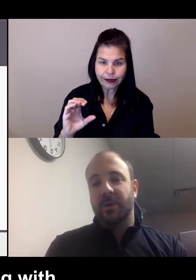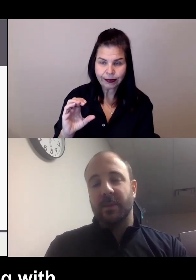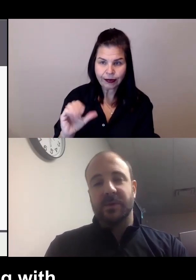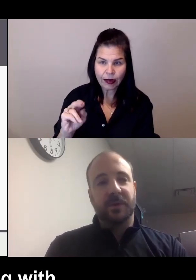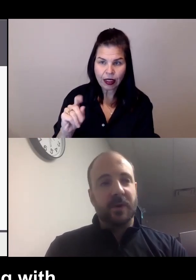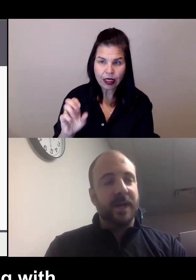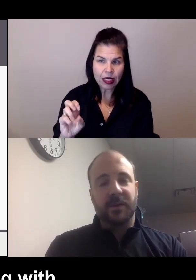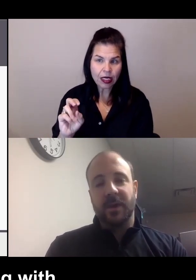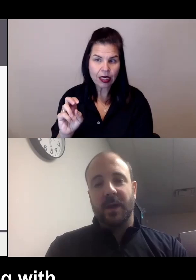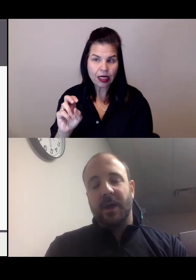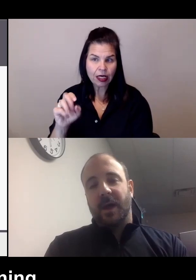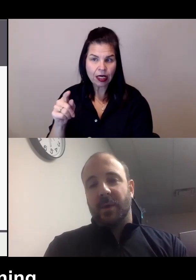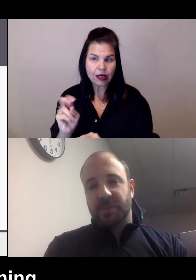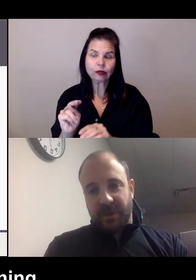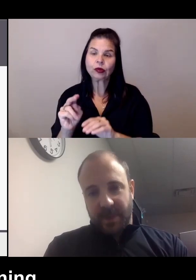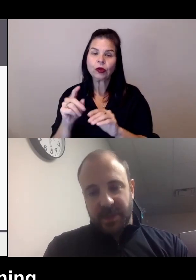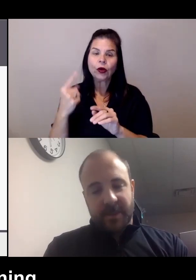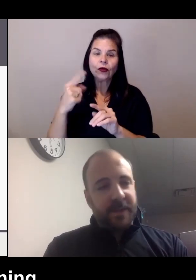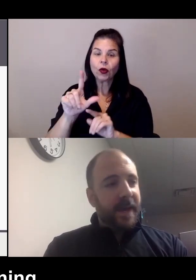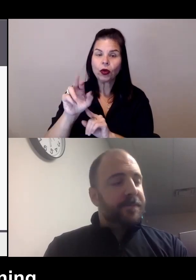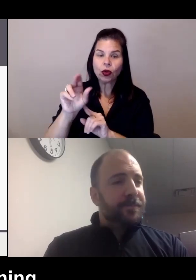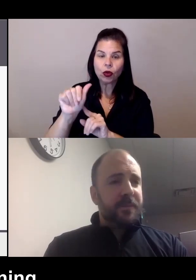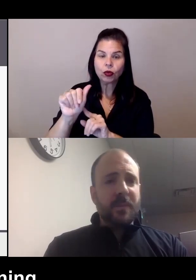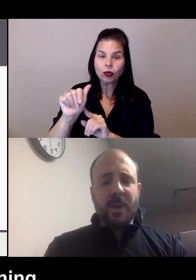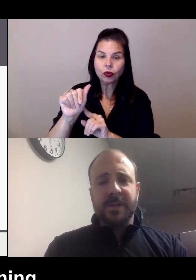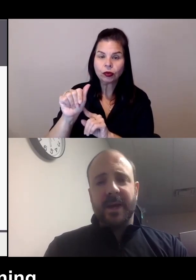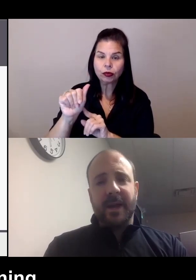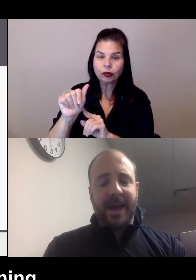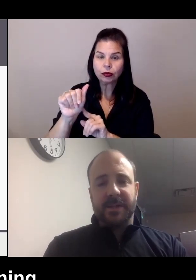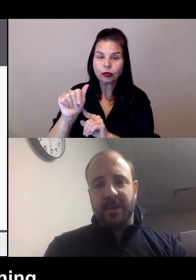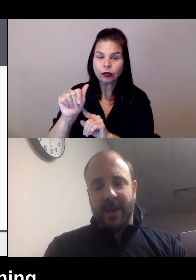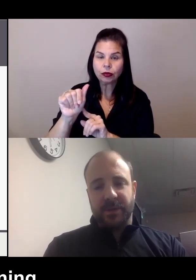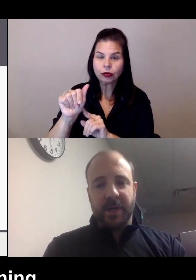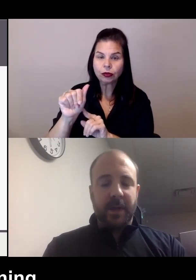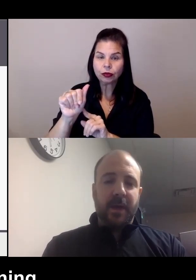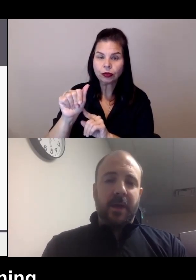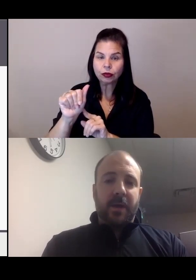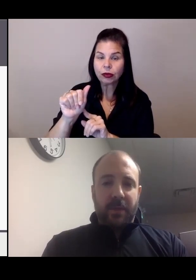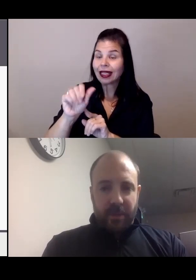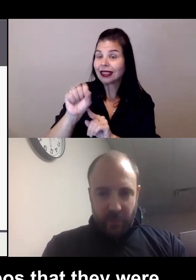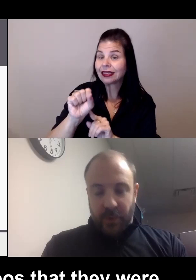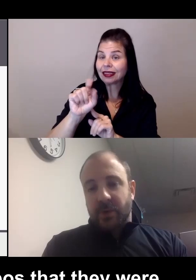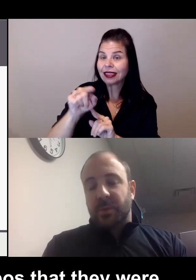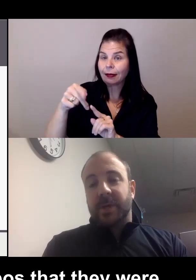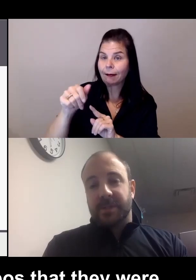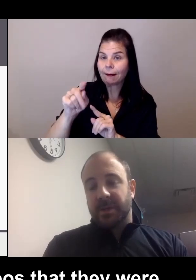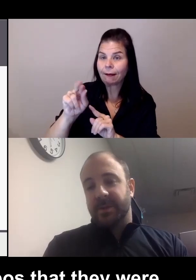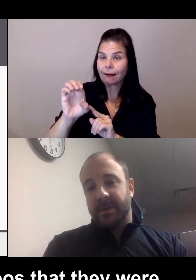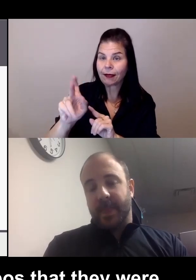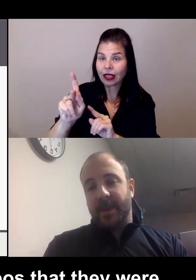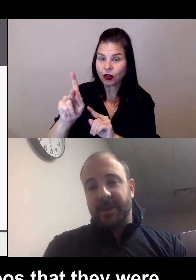calculating with whole numbers learner text. And what is worth mentioning about that is that at St. Patrick, learners